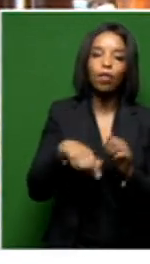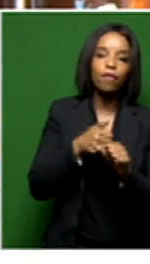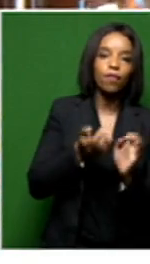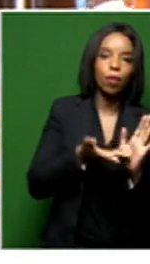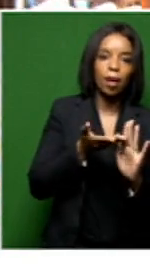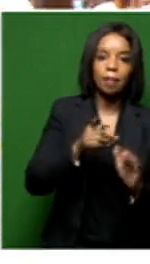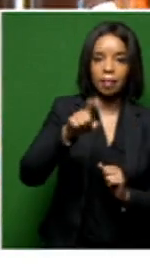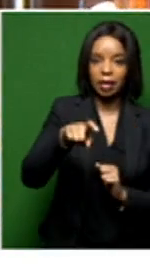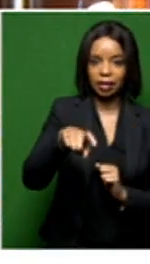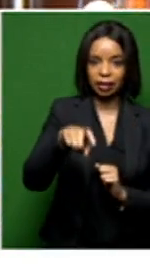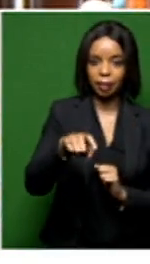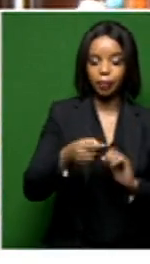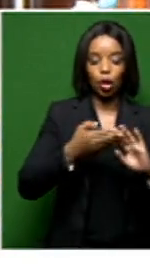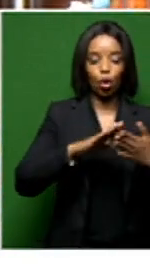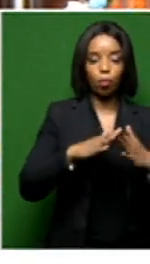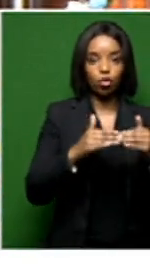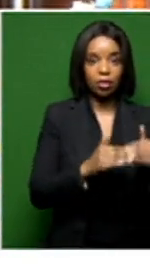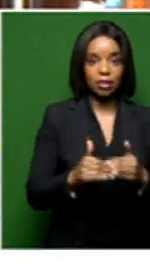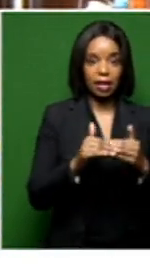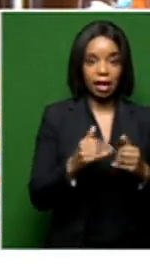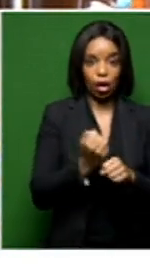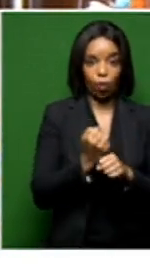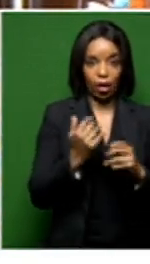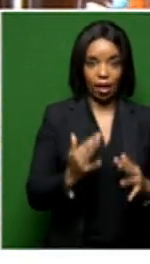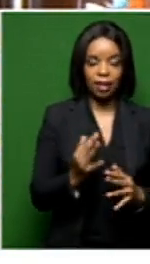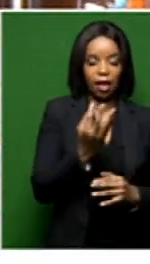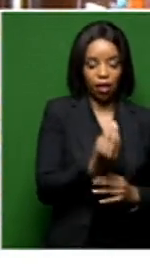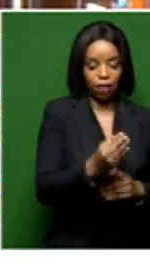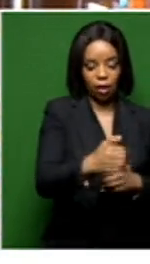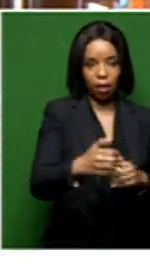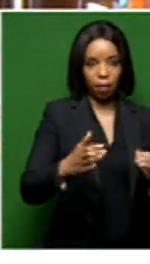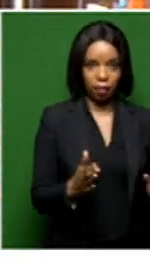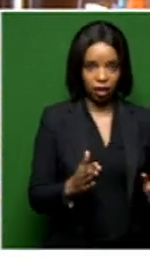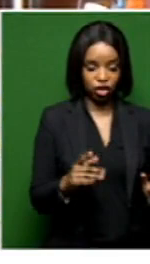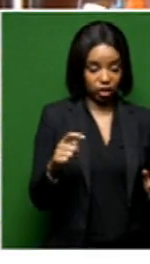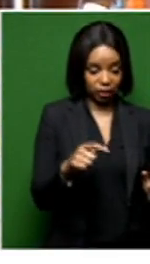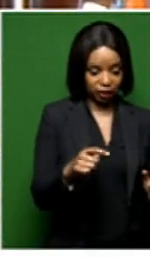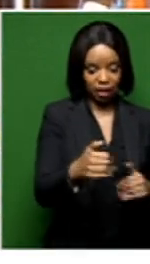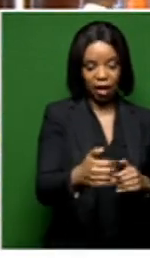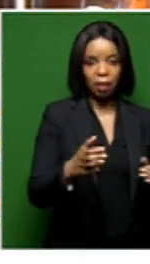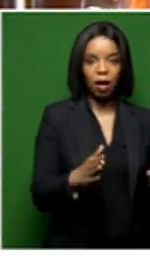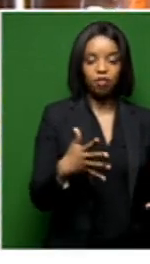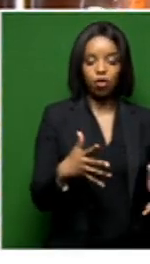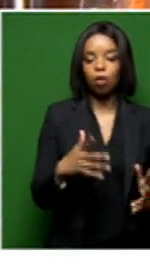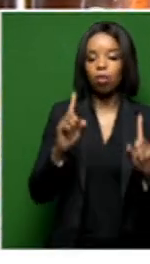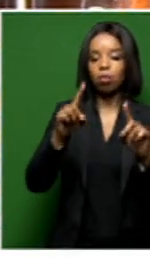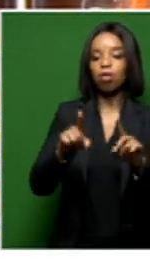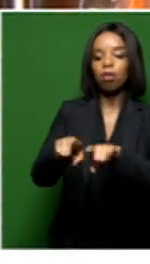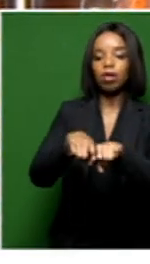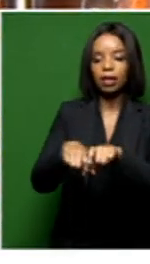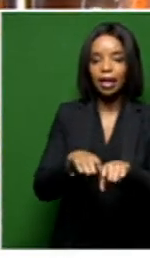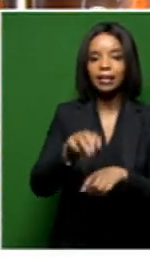workers now, they've been given a package where they are able to test you for malaria, test you